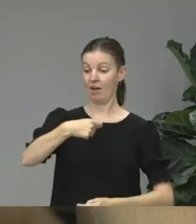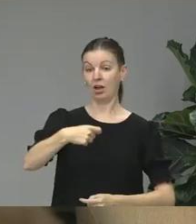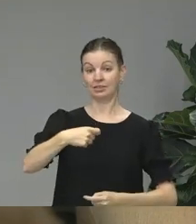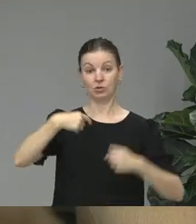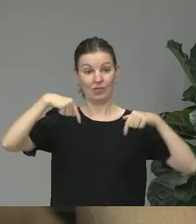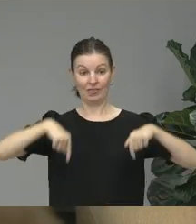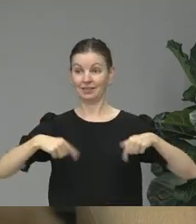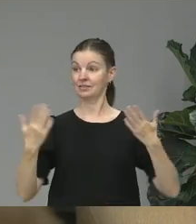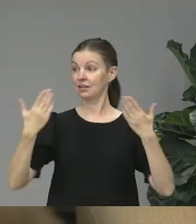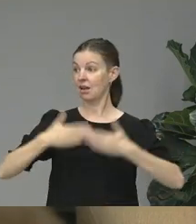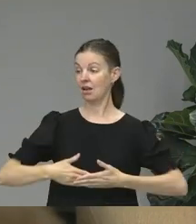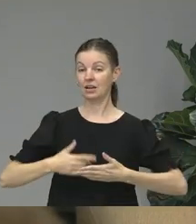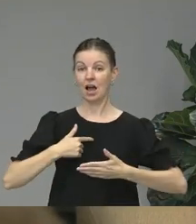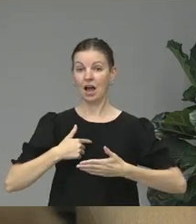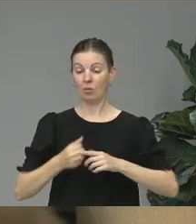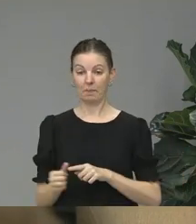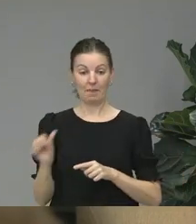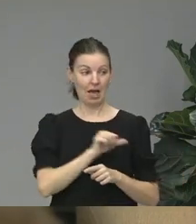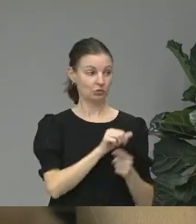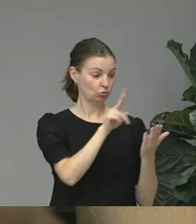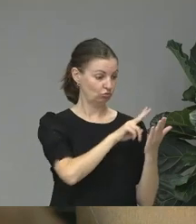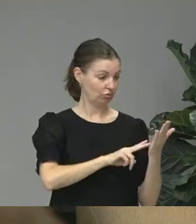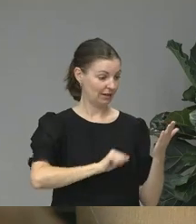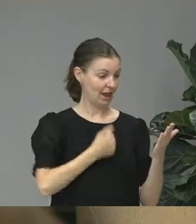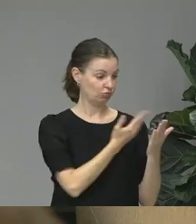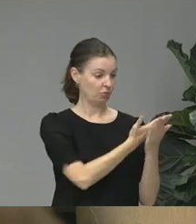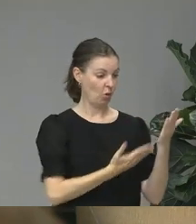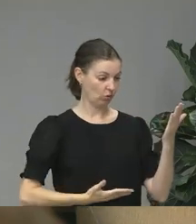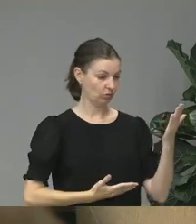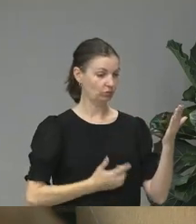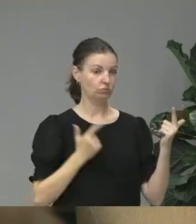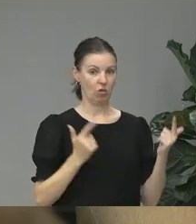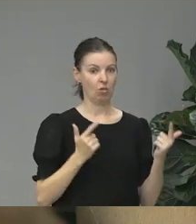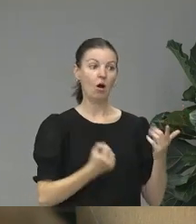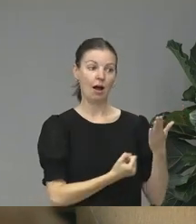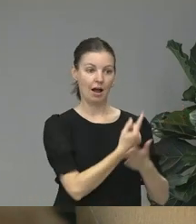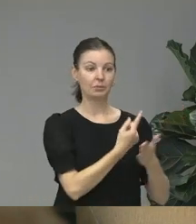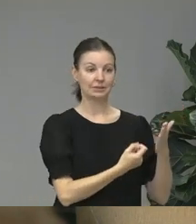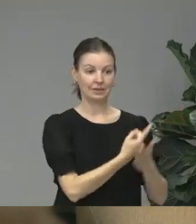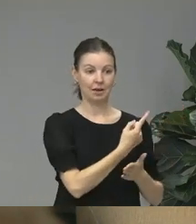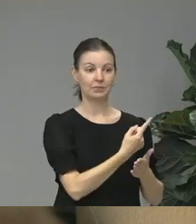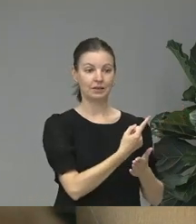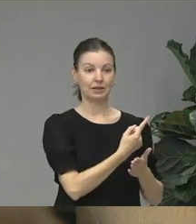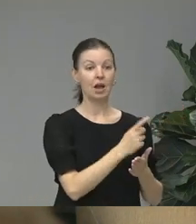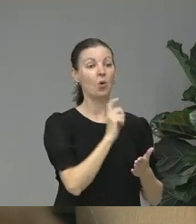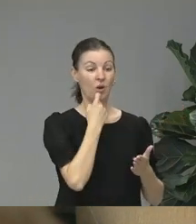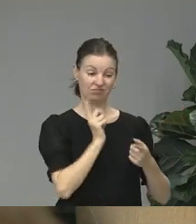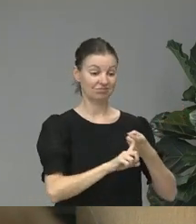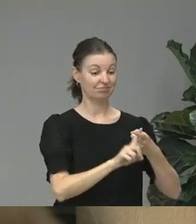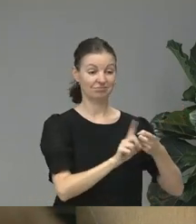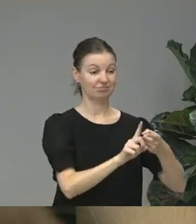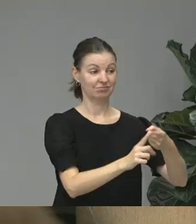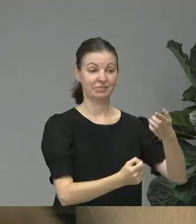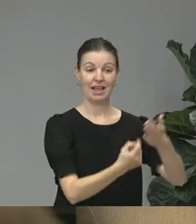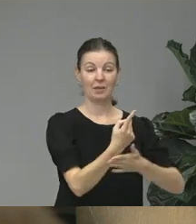report. And, there's a lot of things that are happening that will happen with the Act into the future.